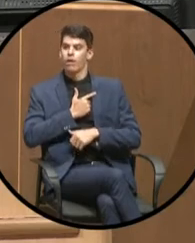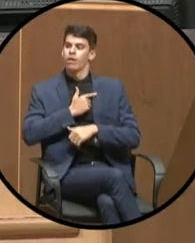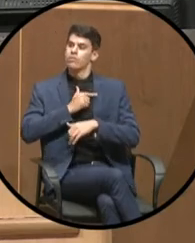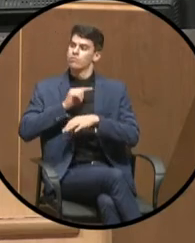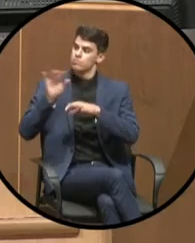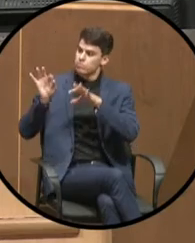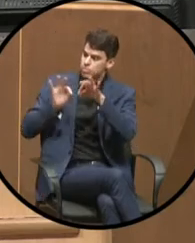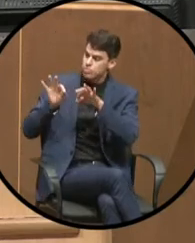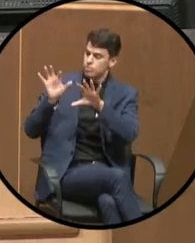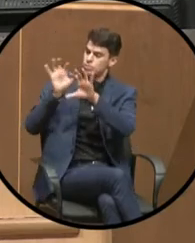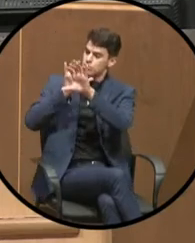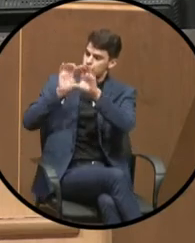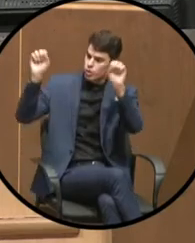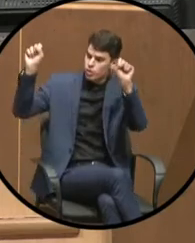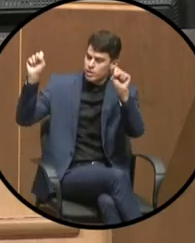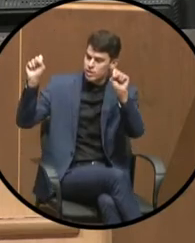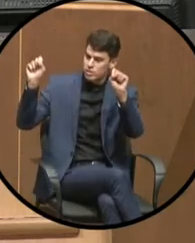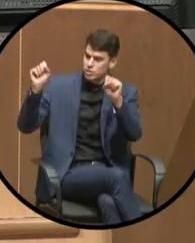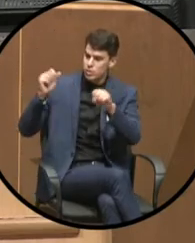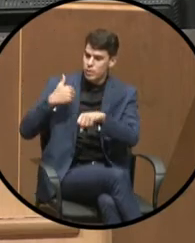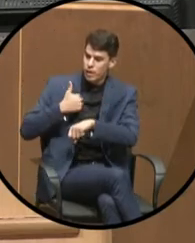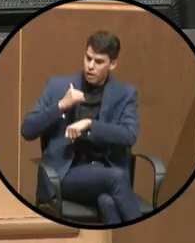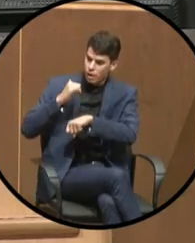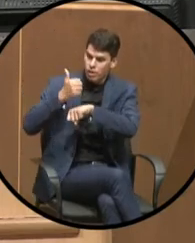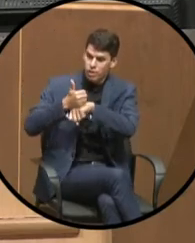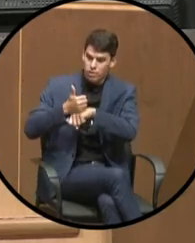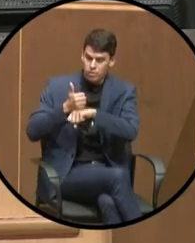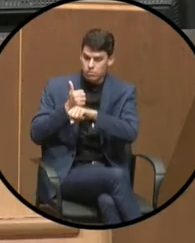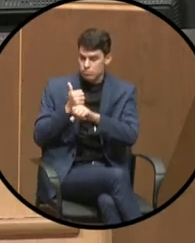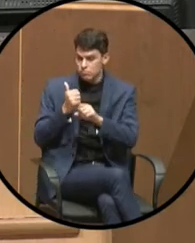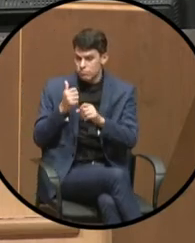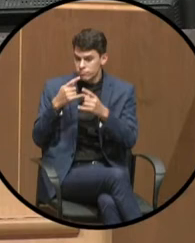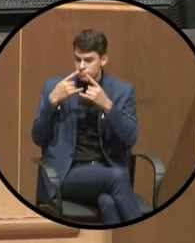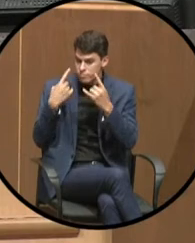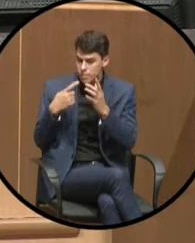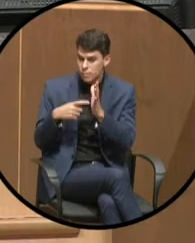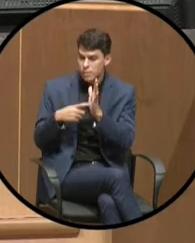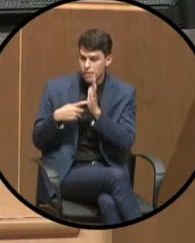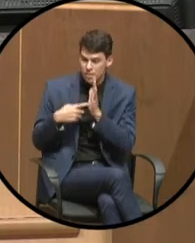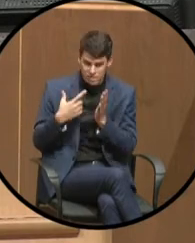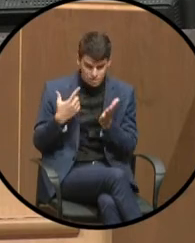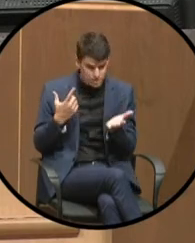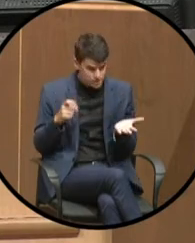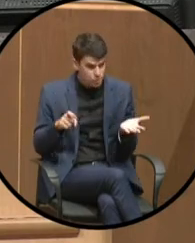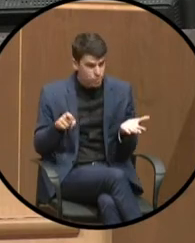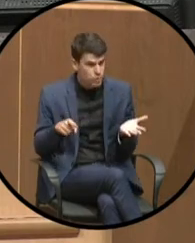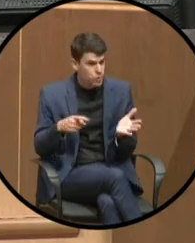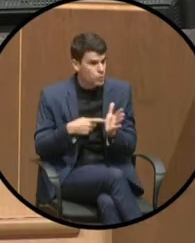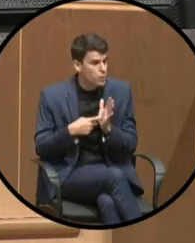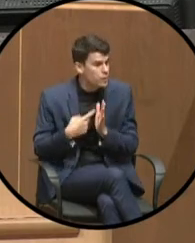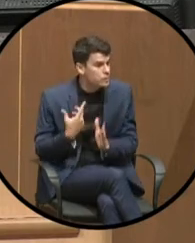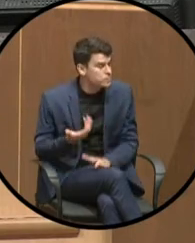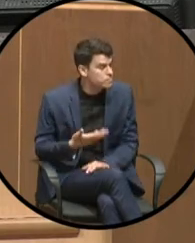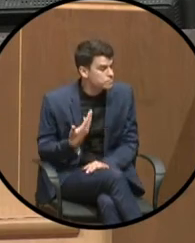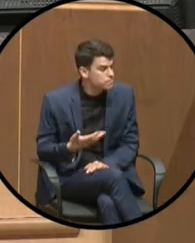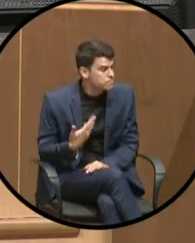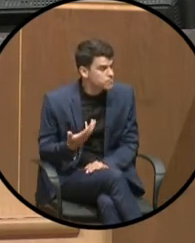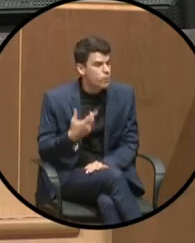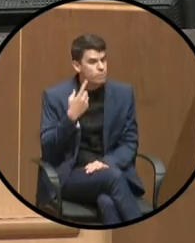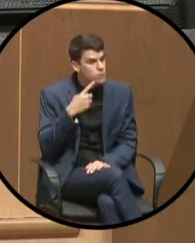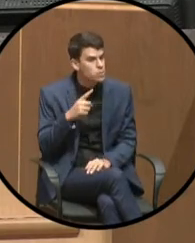superintendent to reimpose the mask mandate for children under